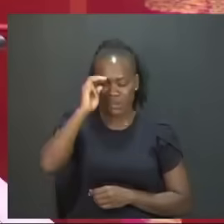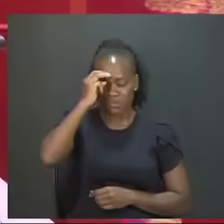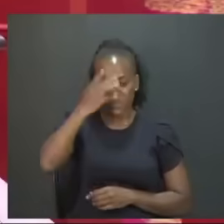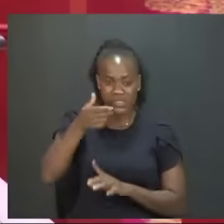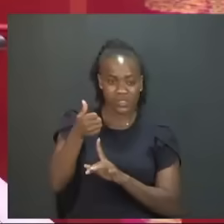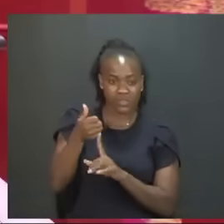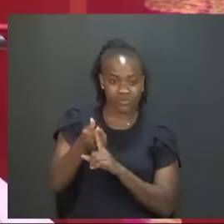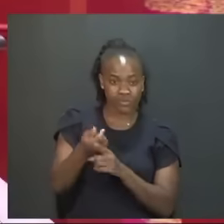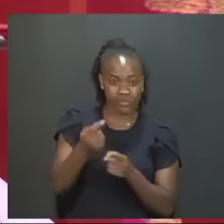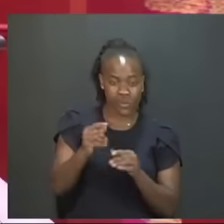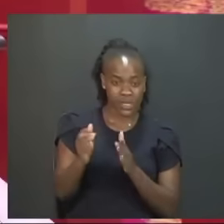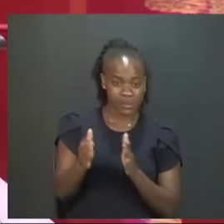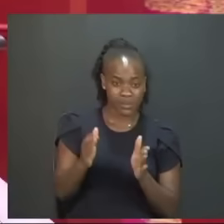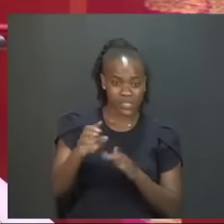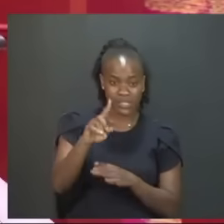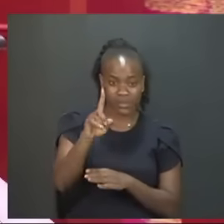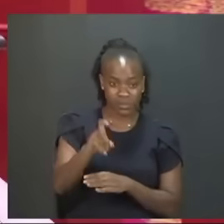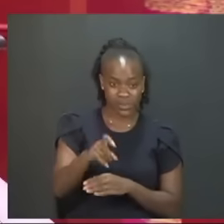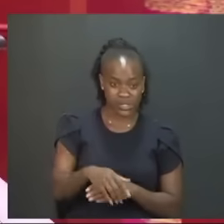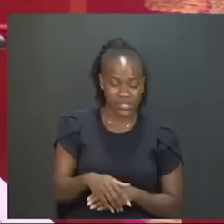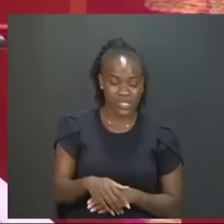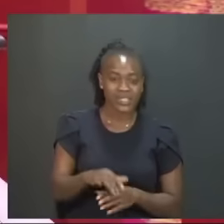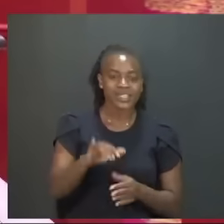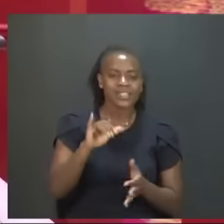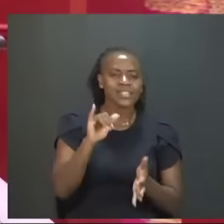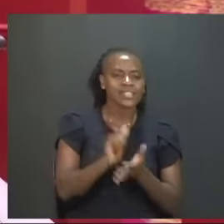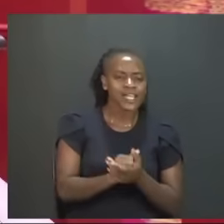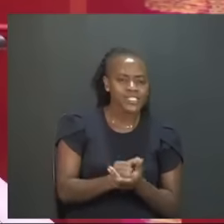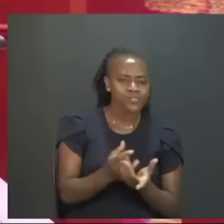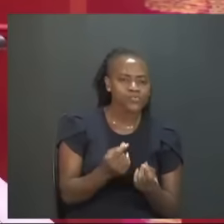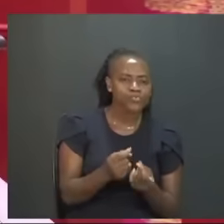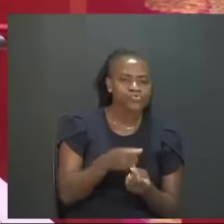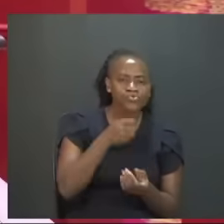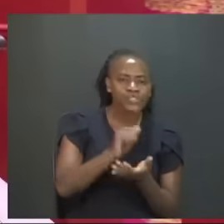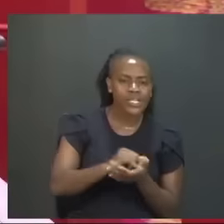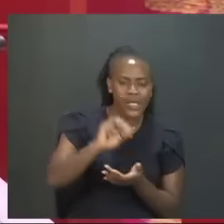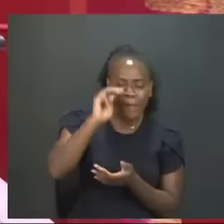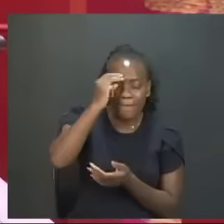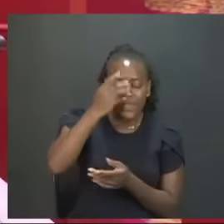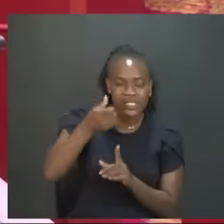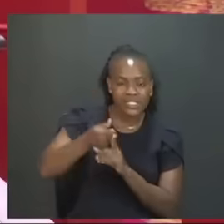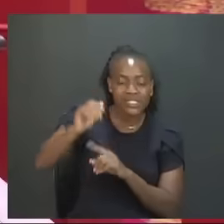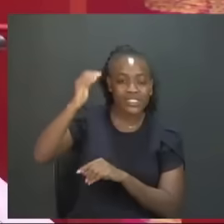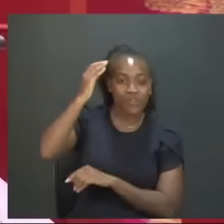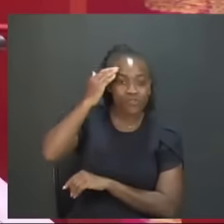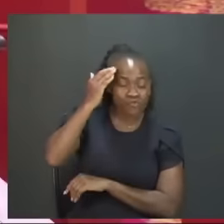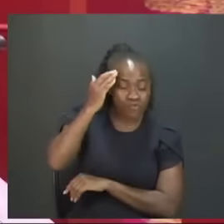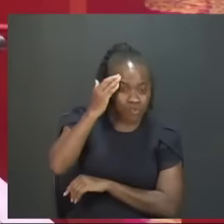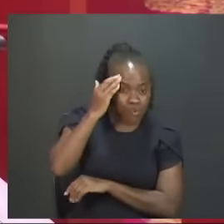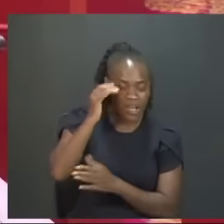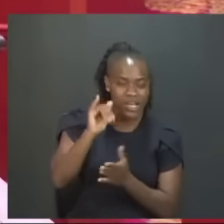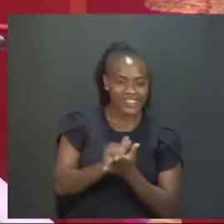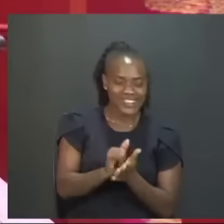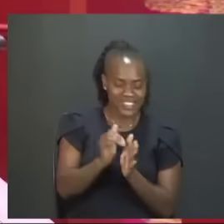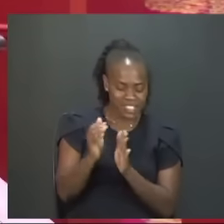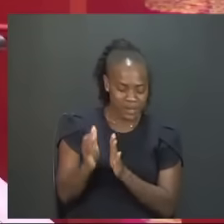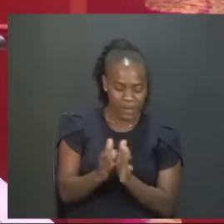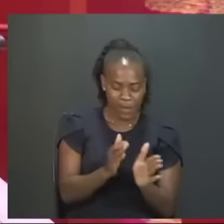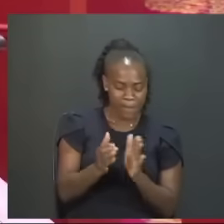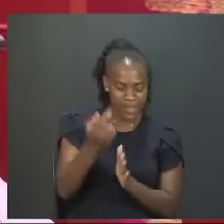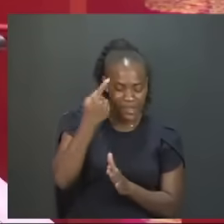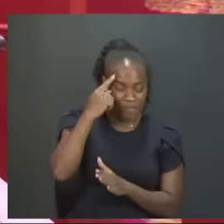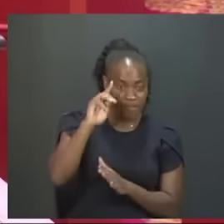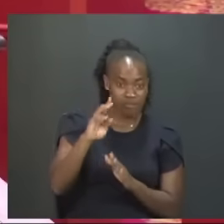when scheduling questions, is to make sure that the ministers are aware that they have been scheduled.